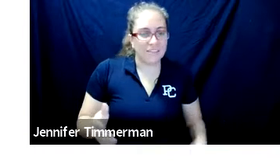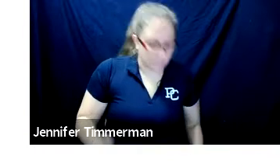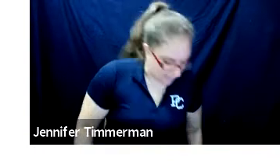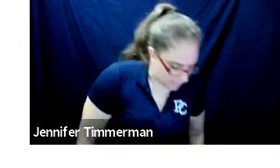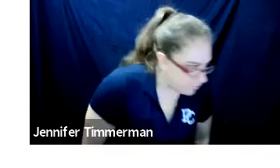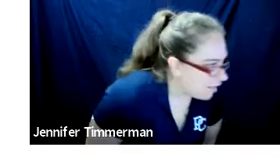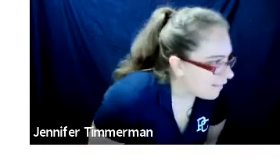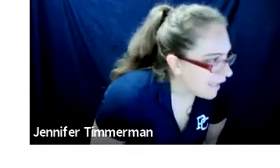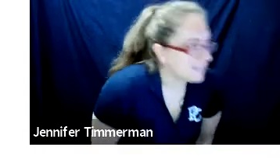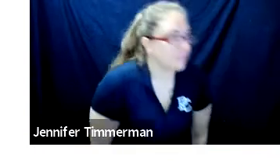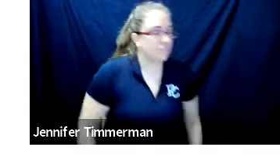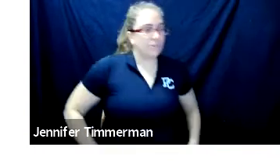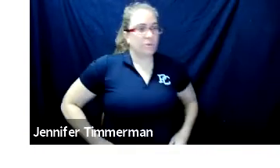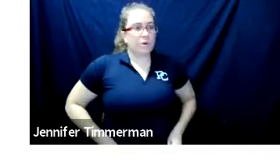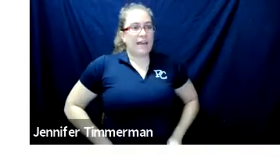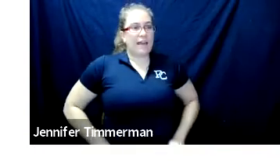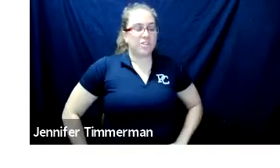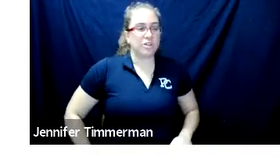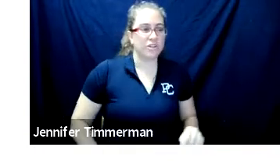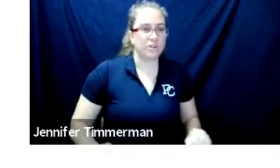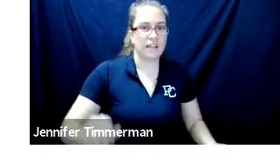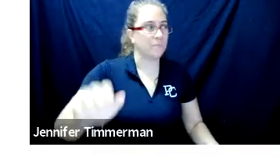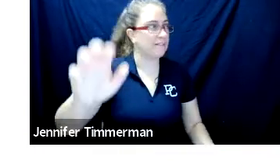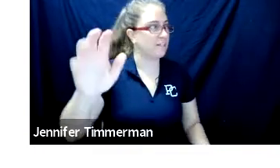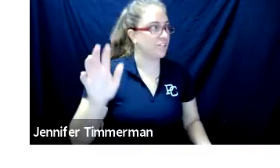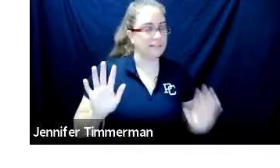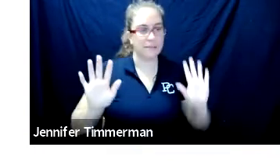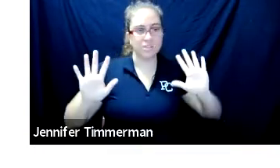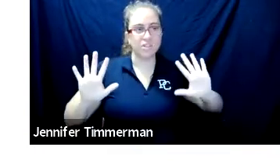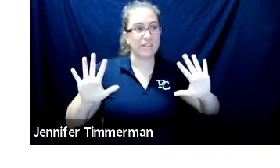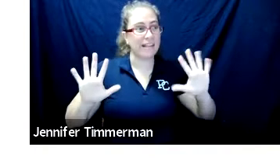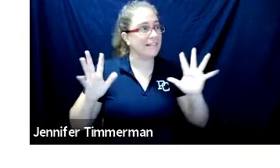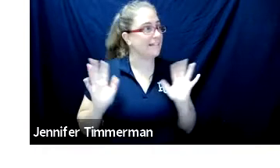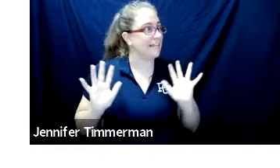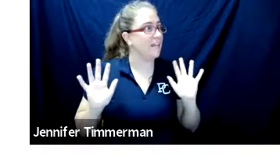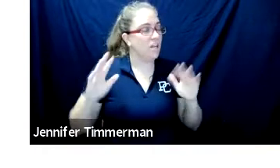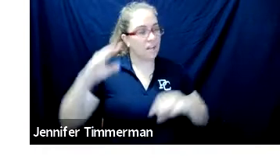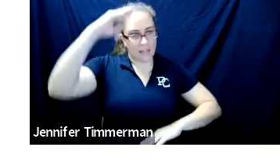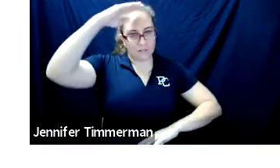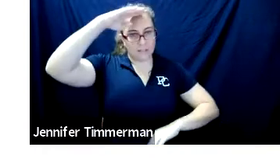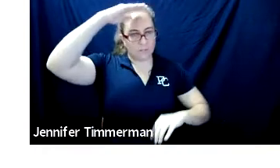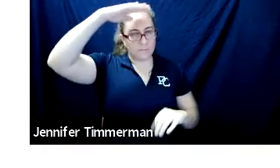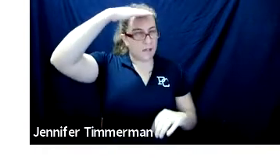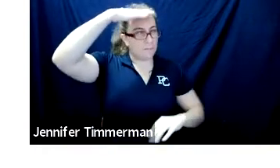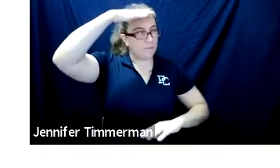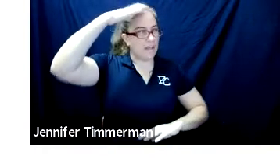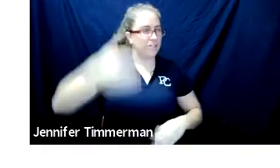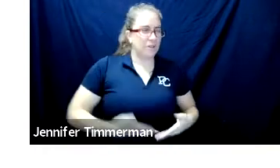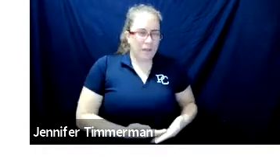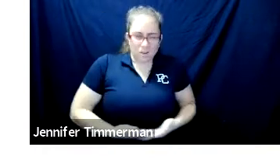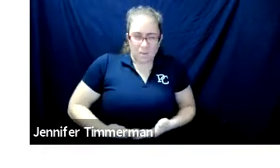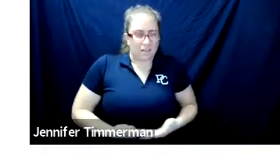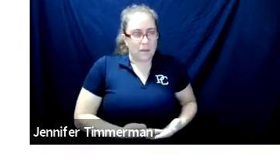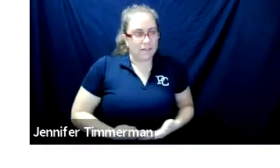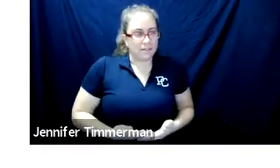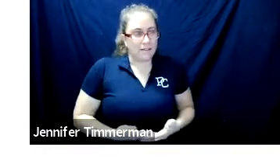you guys are able, I'll ask you to go ahead and turn on your cameras and adjust them just so that I can see kind of like from the top of your head to